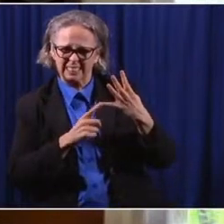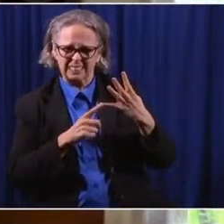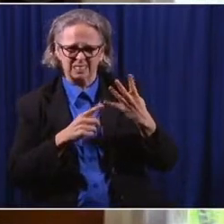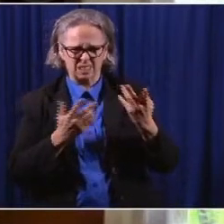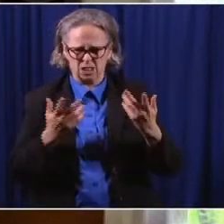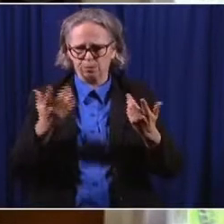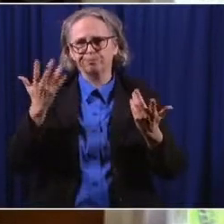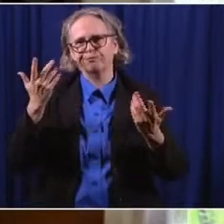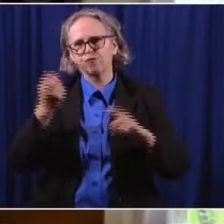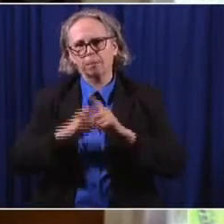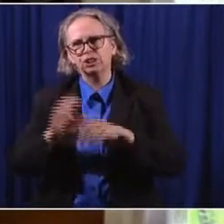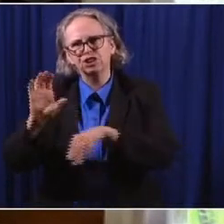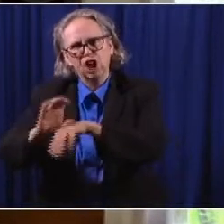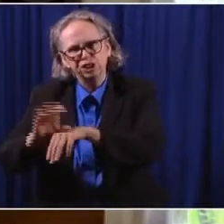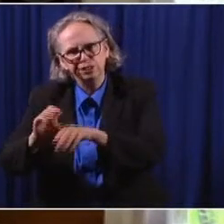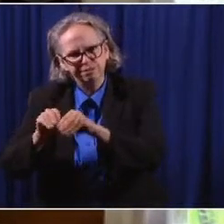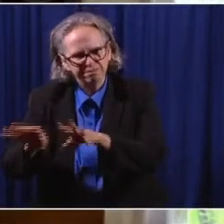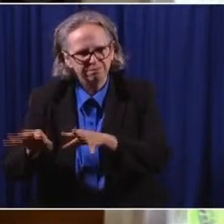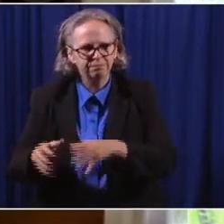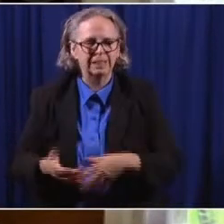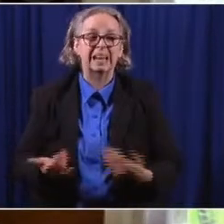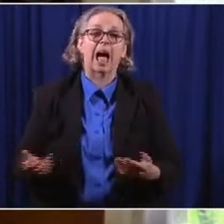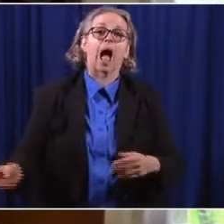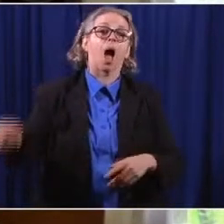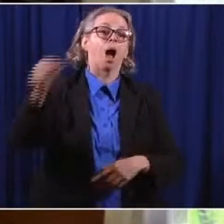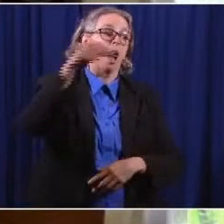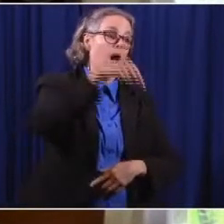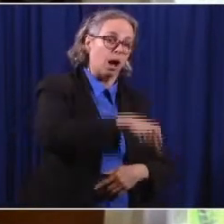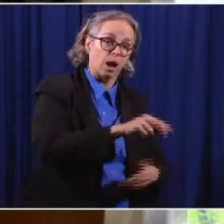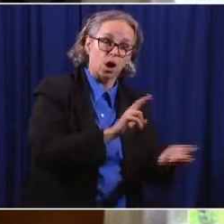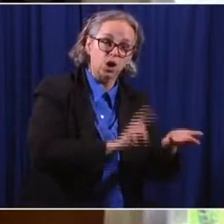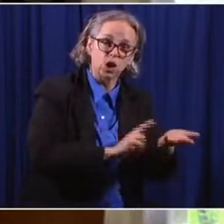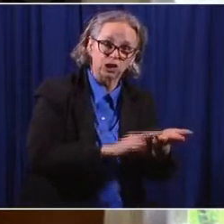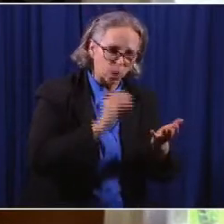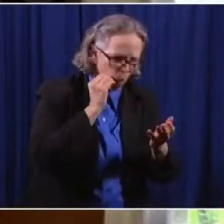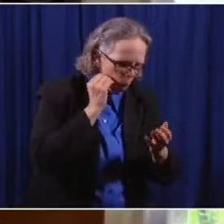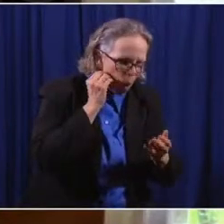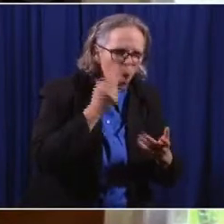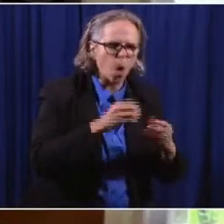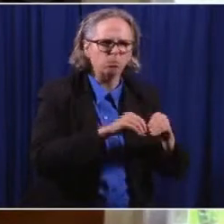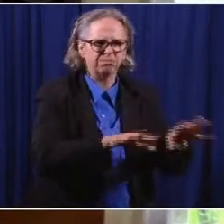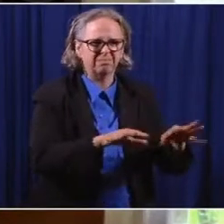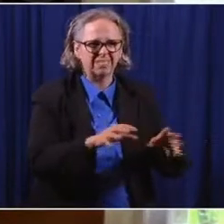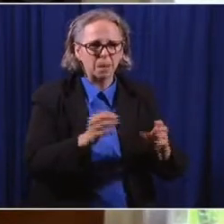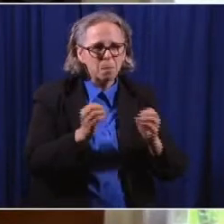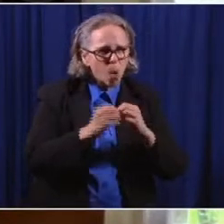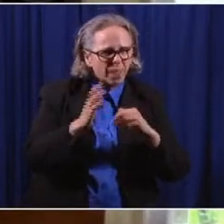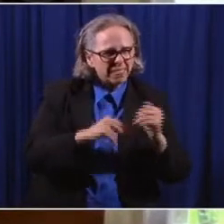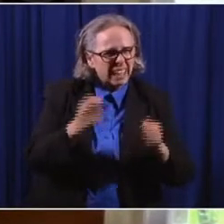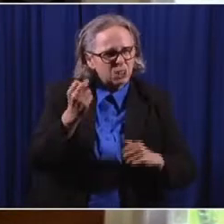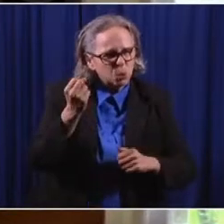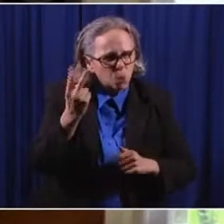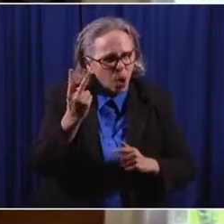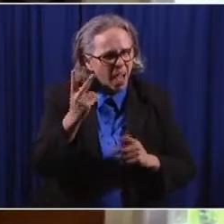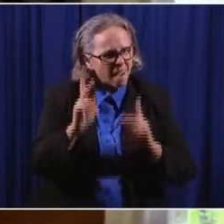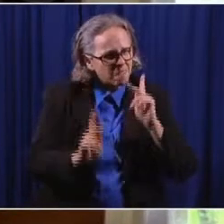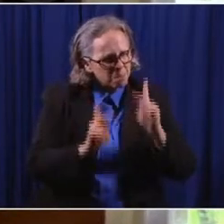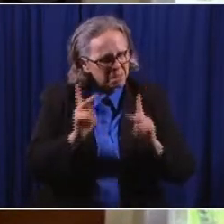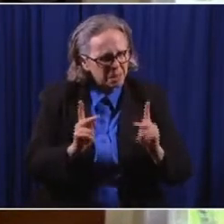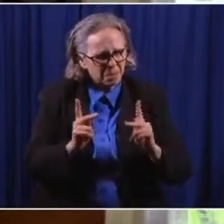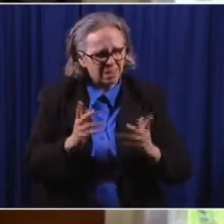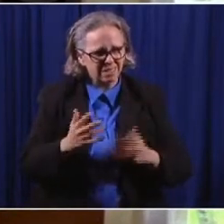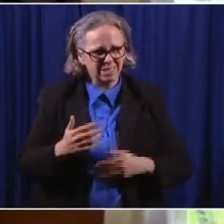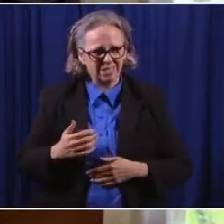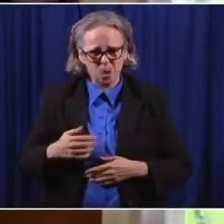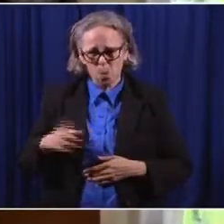identified and already has more than a dozen cases. There, Miami County is 117 per 100,000 residents